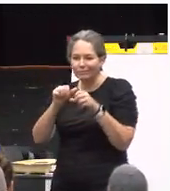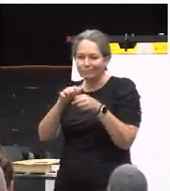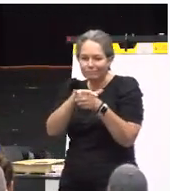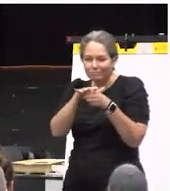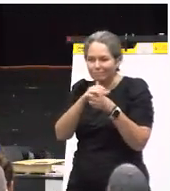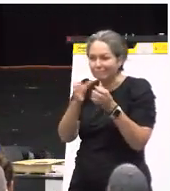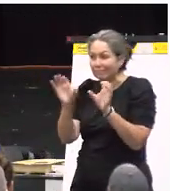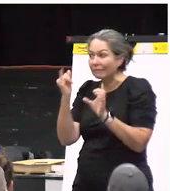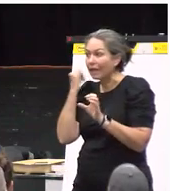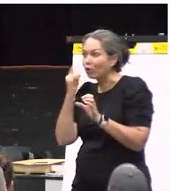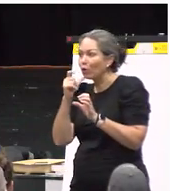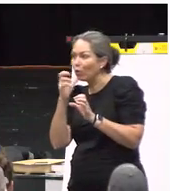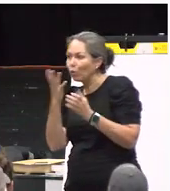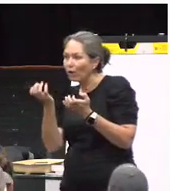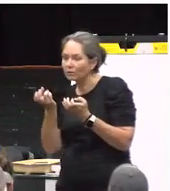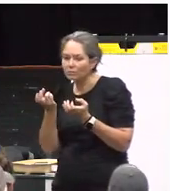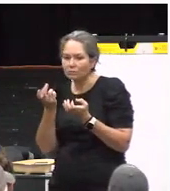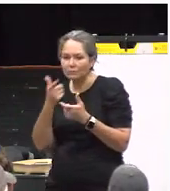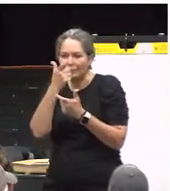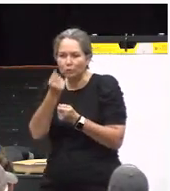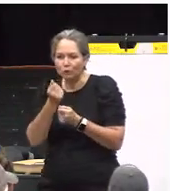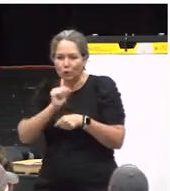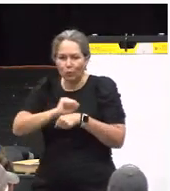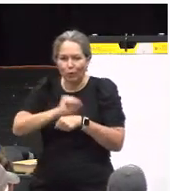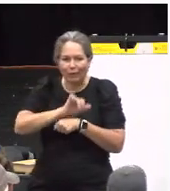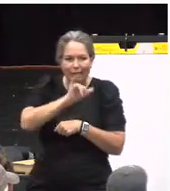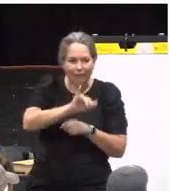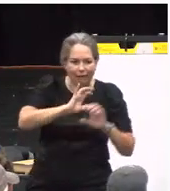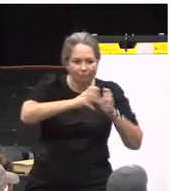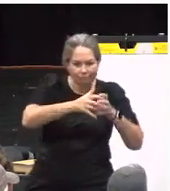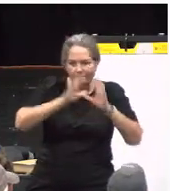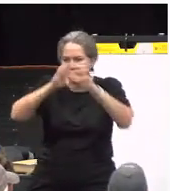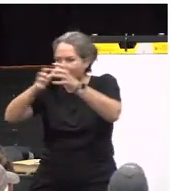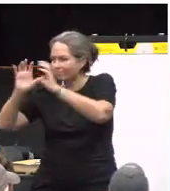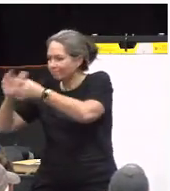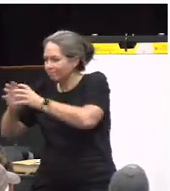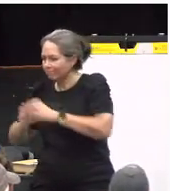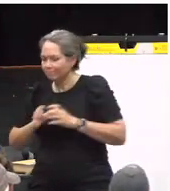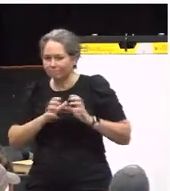interested in working on that priority in the future, and we'll be getting back to people to